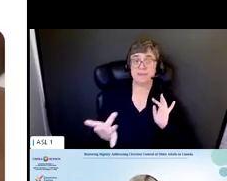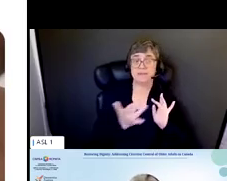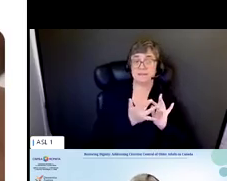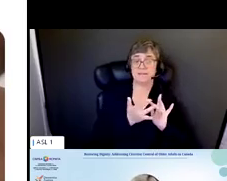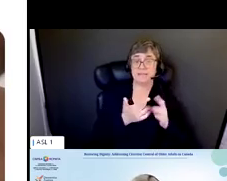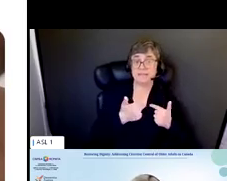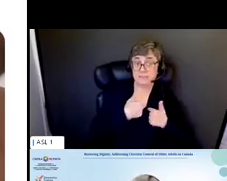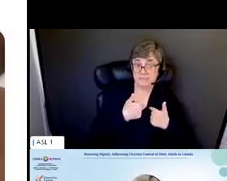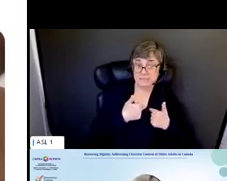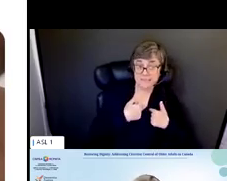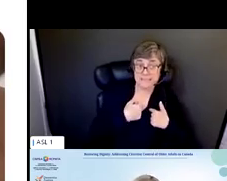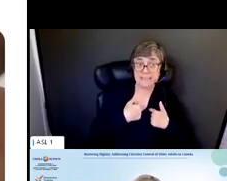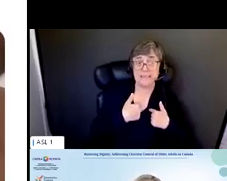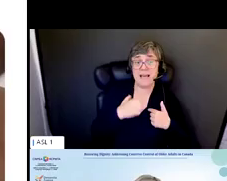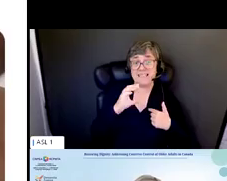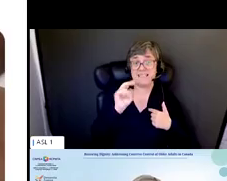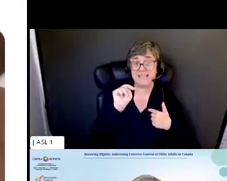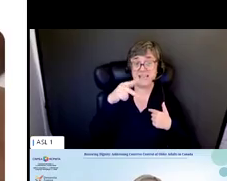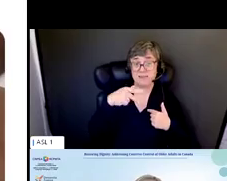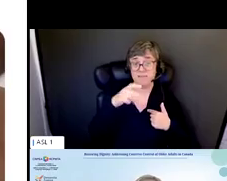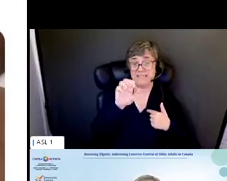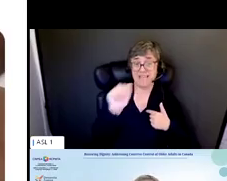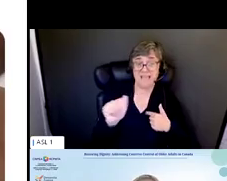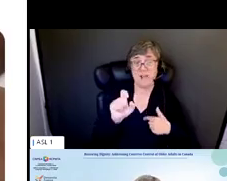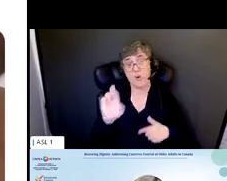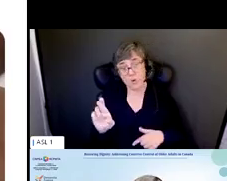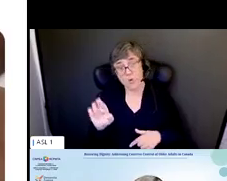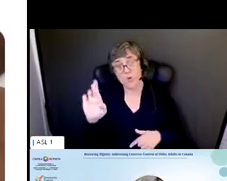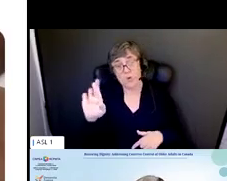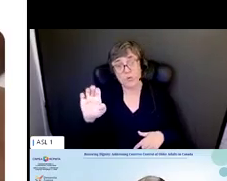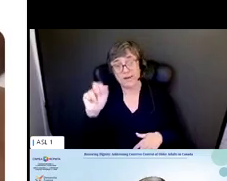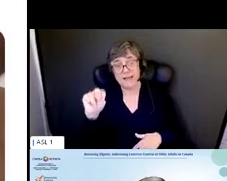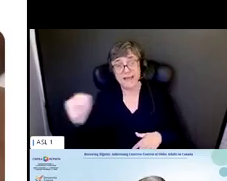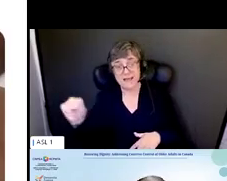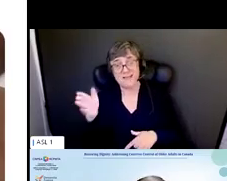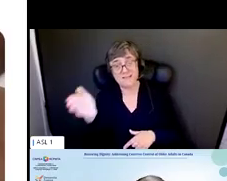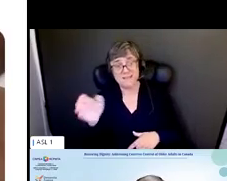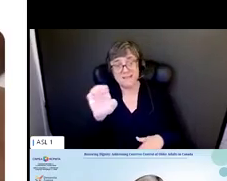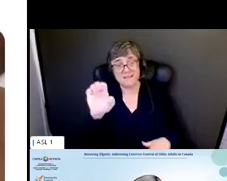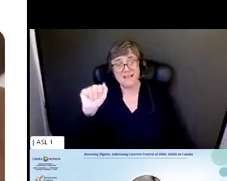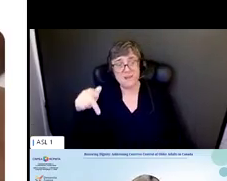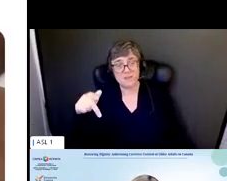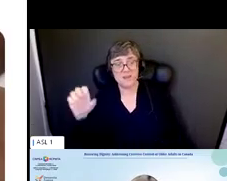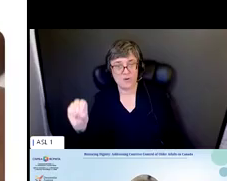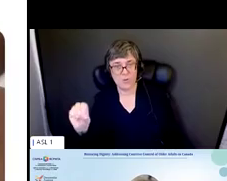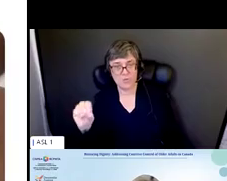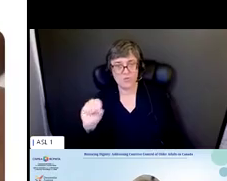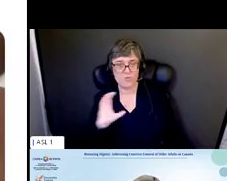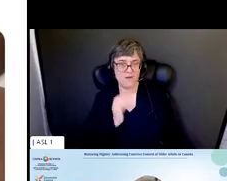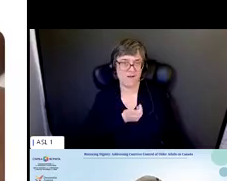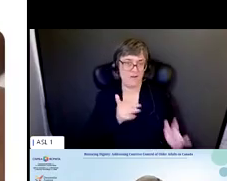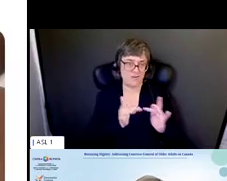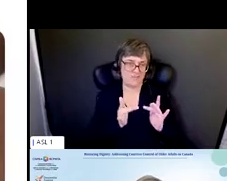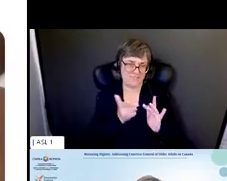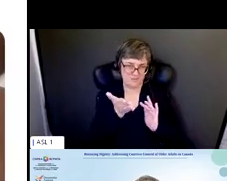Their contact information is in the corner of the screen here. And then we can set up a confidential conversation to share more info.